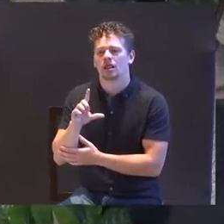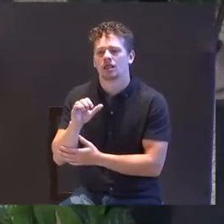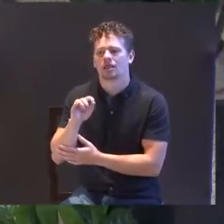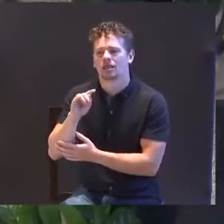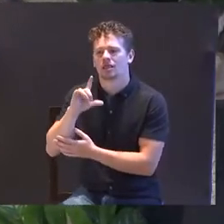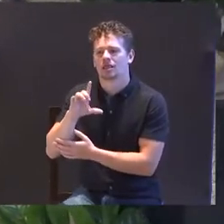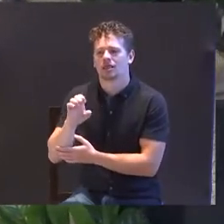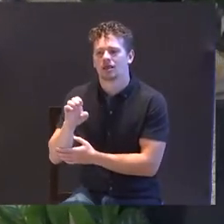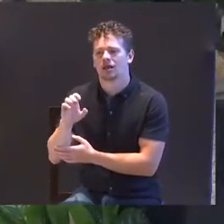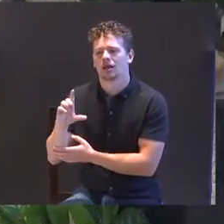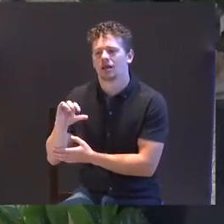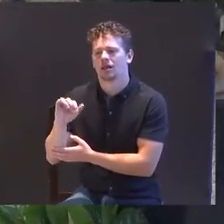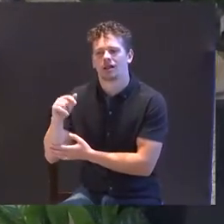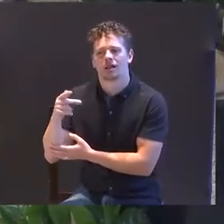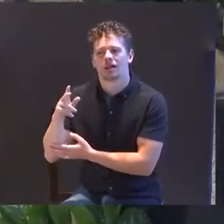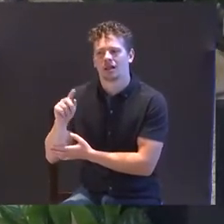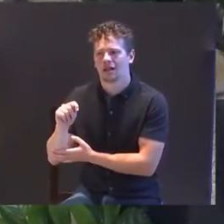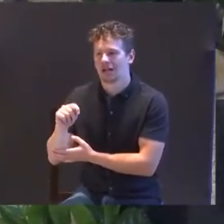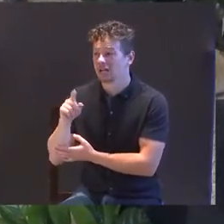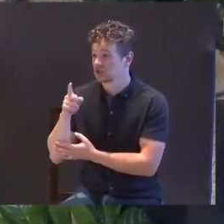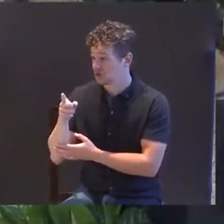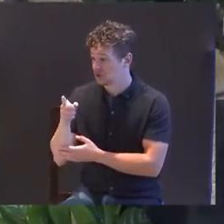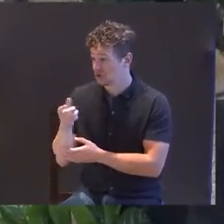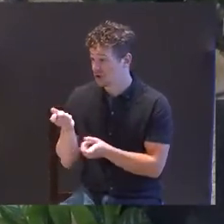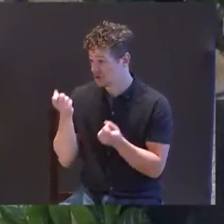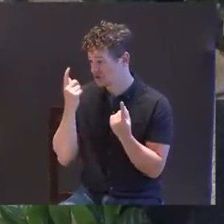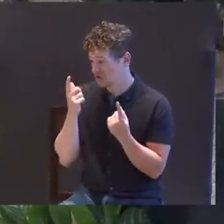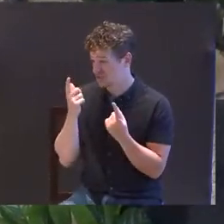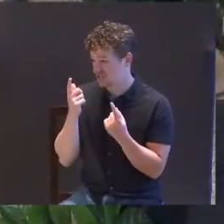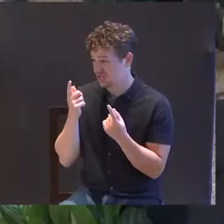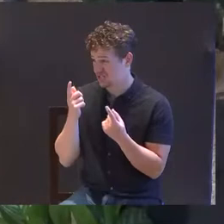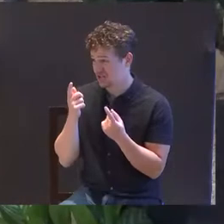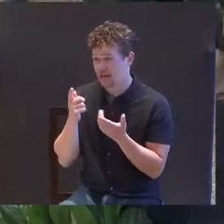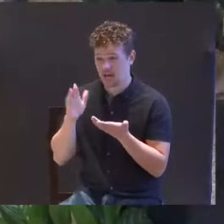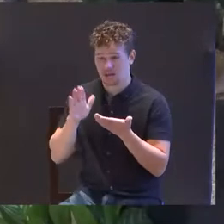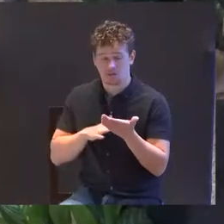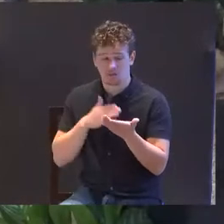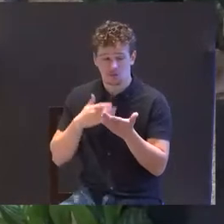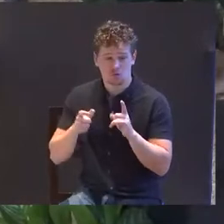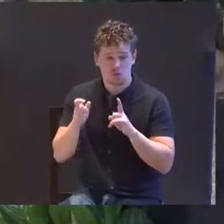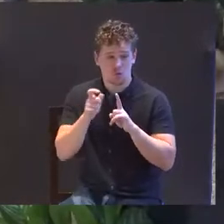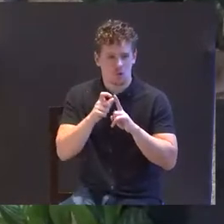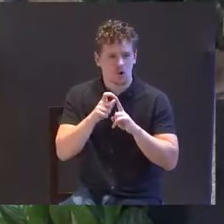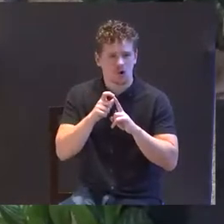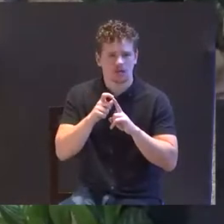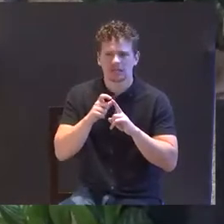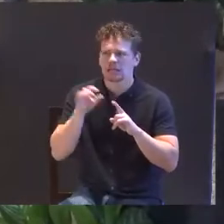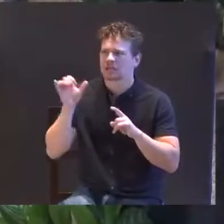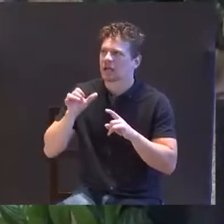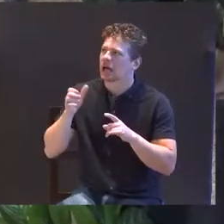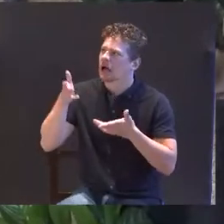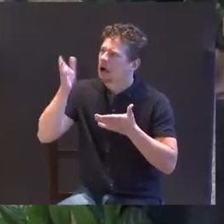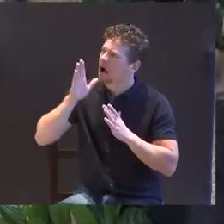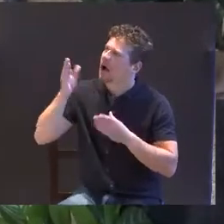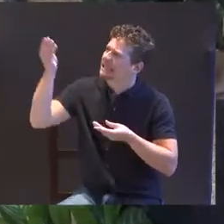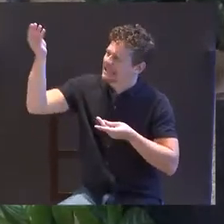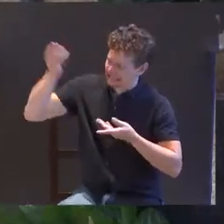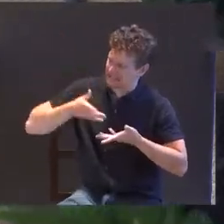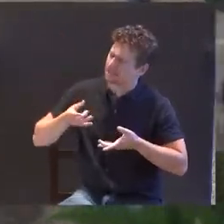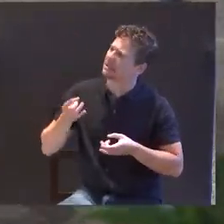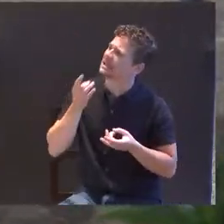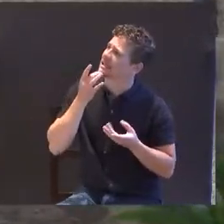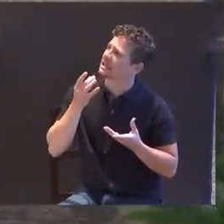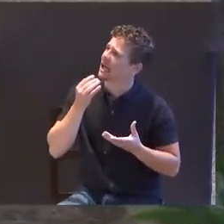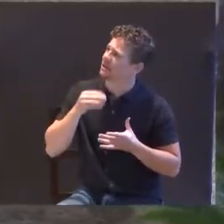Shed a Little Light, really, did you pick up on the lyrics? It was like he was asking Spirit to shed a little light so what we